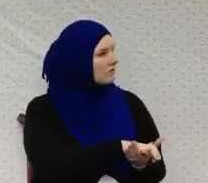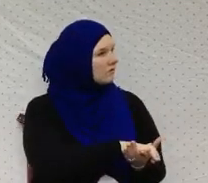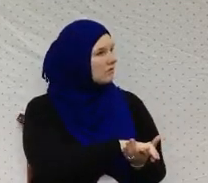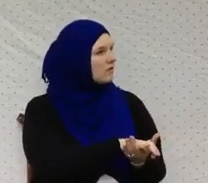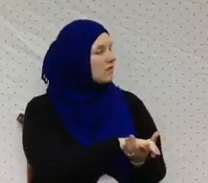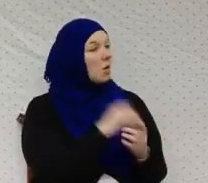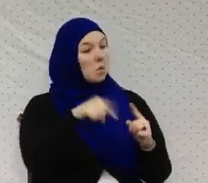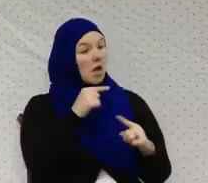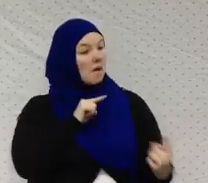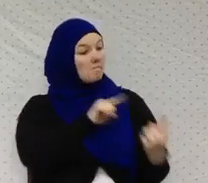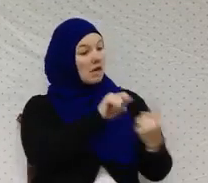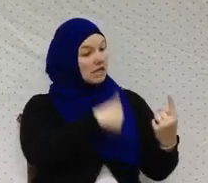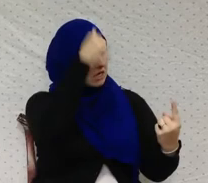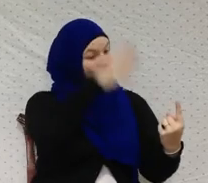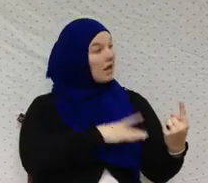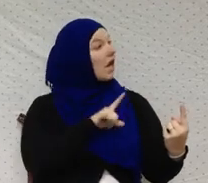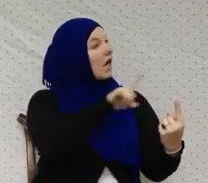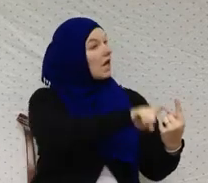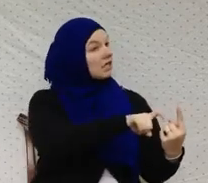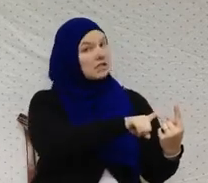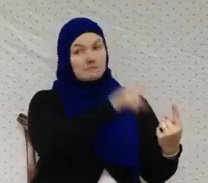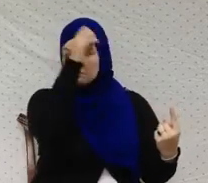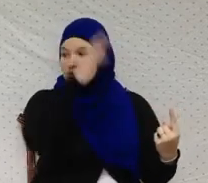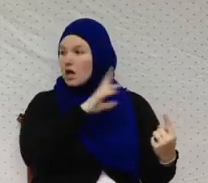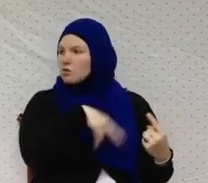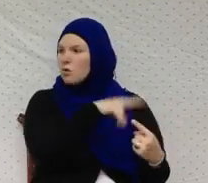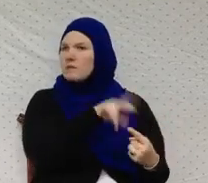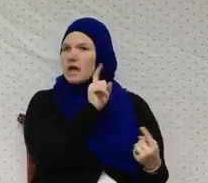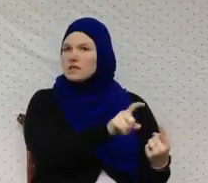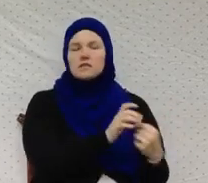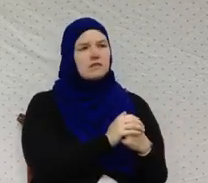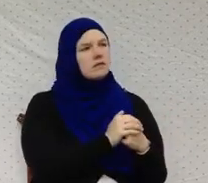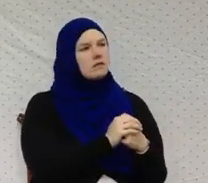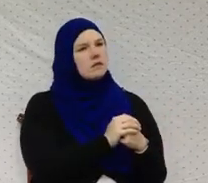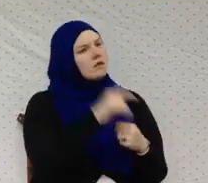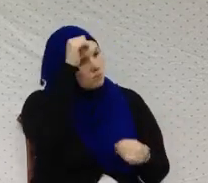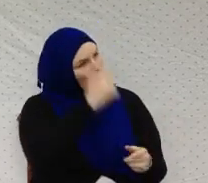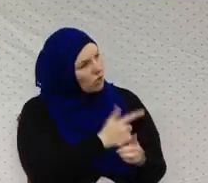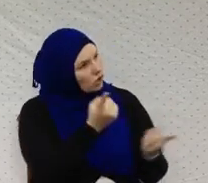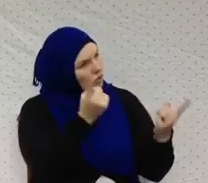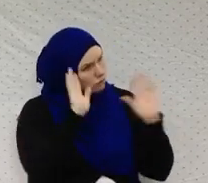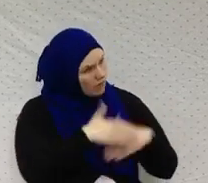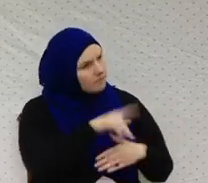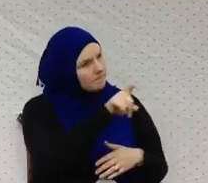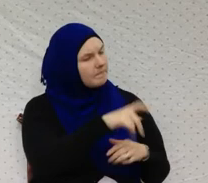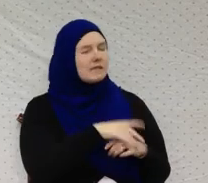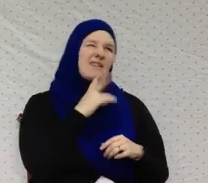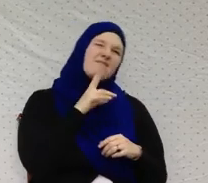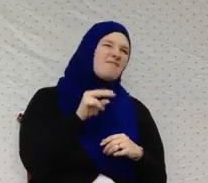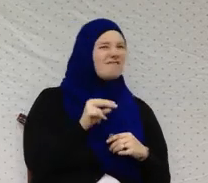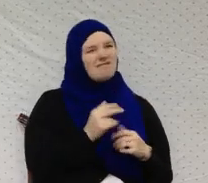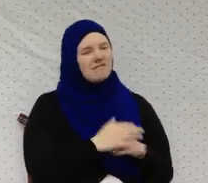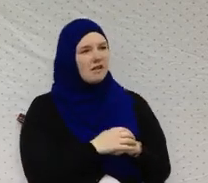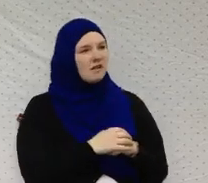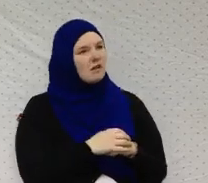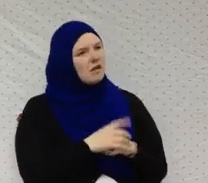marry. And when I met him, I asked, and I normally do ask these questions, brother, do you pray?